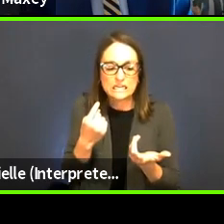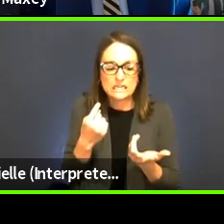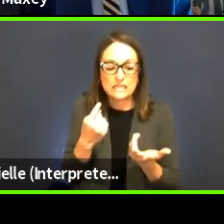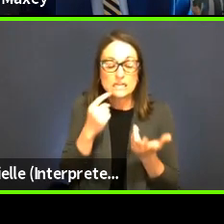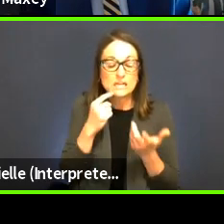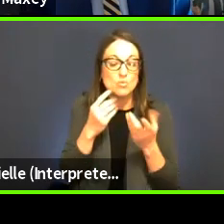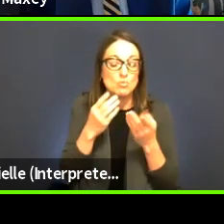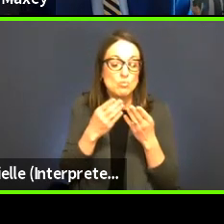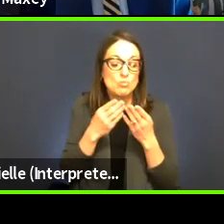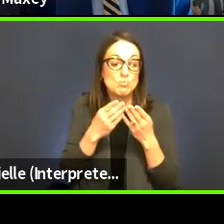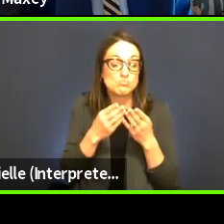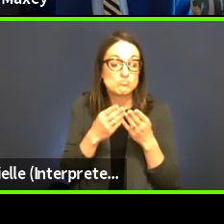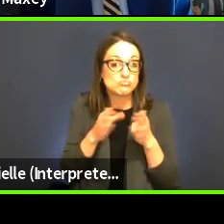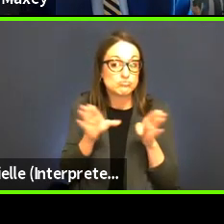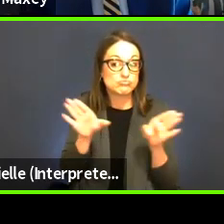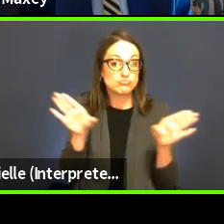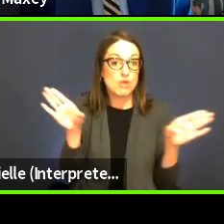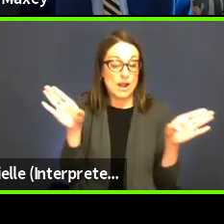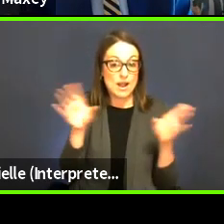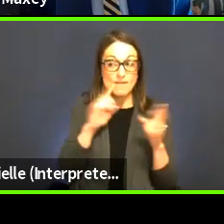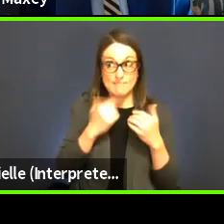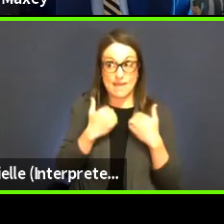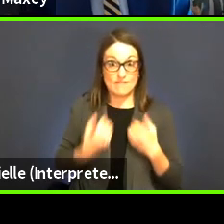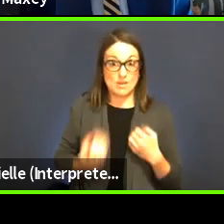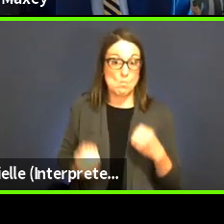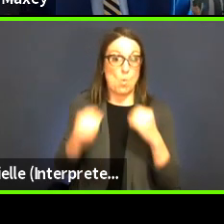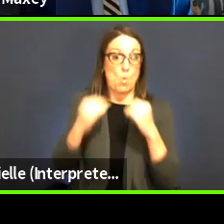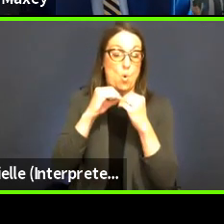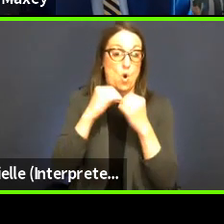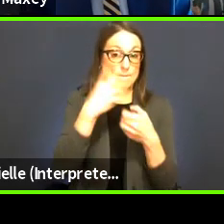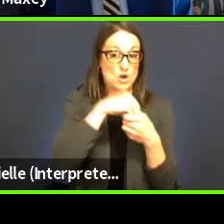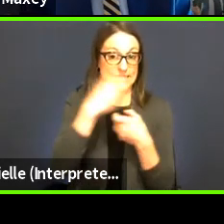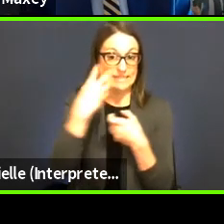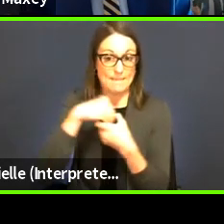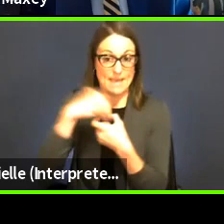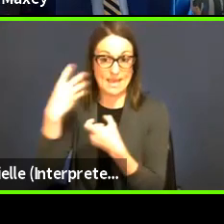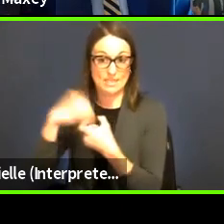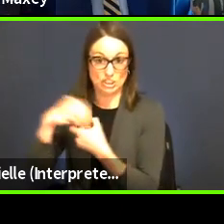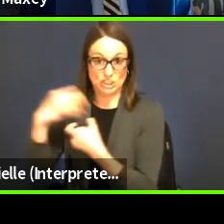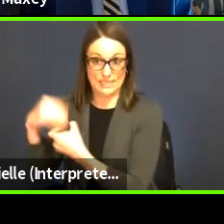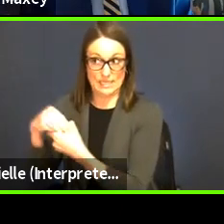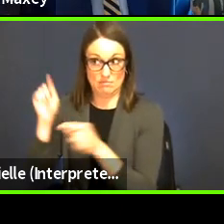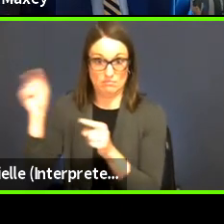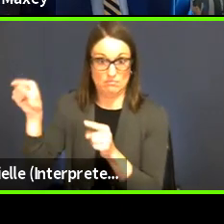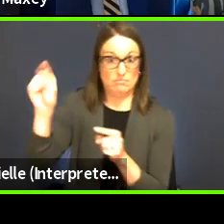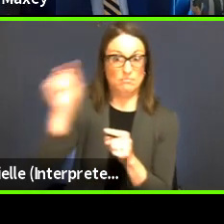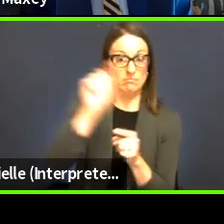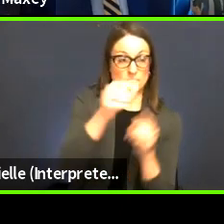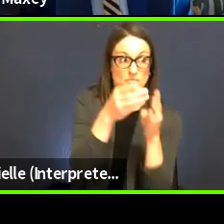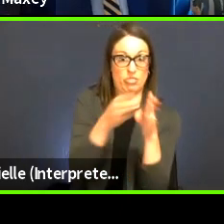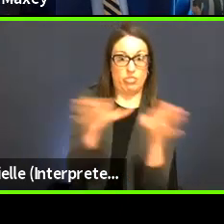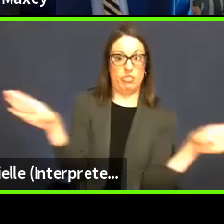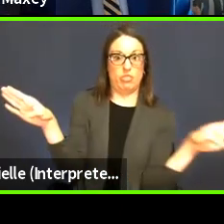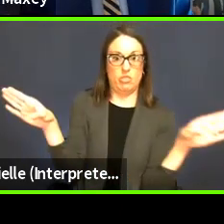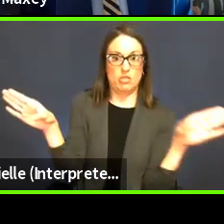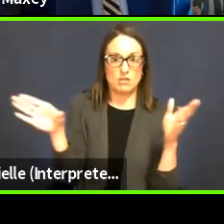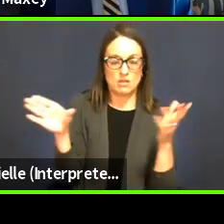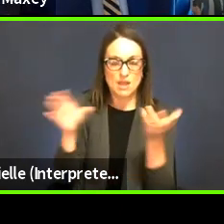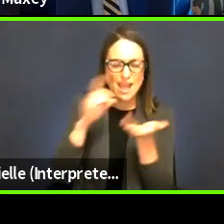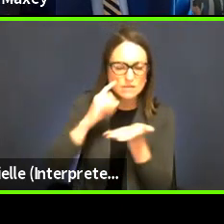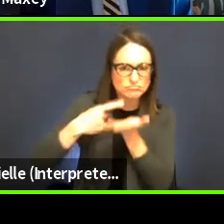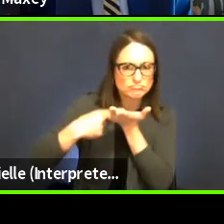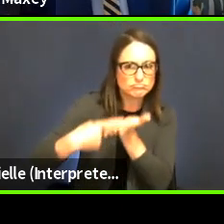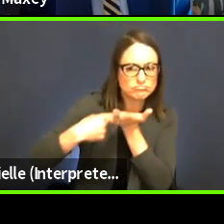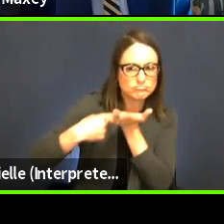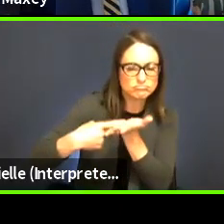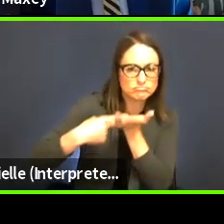the participation in the training and spending more time talking about the nature of